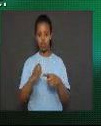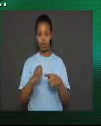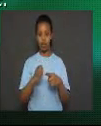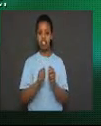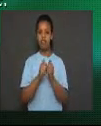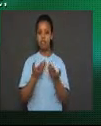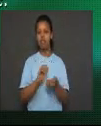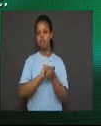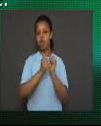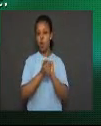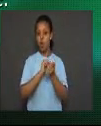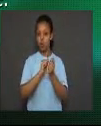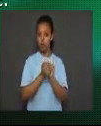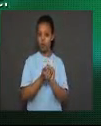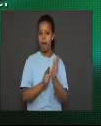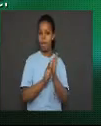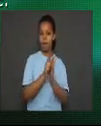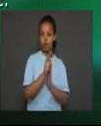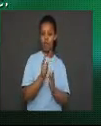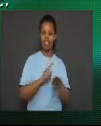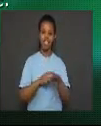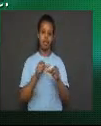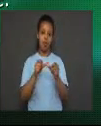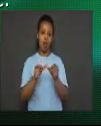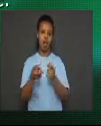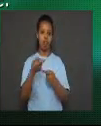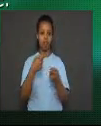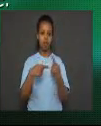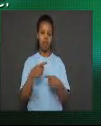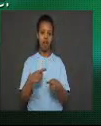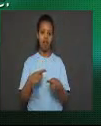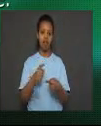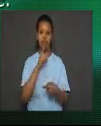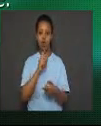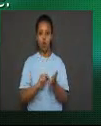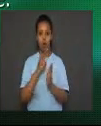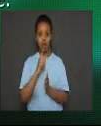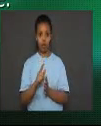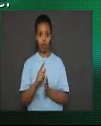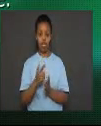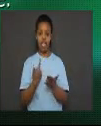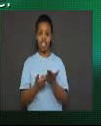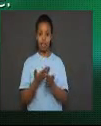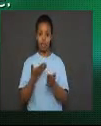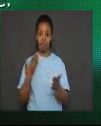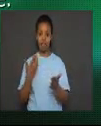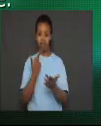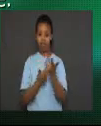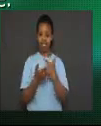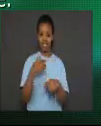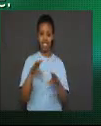change and develop over time. As we discussed in previous